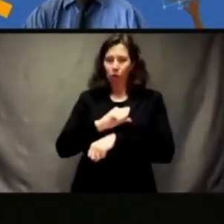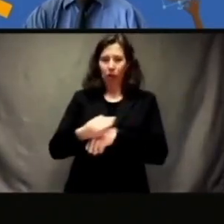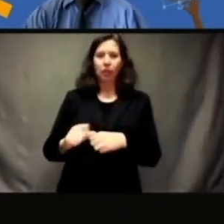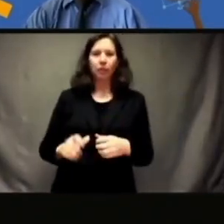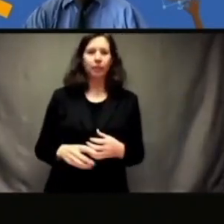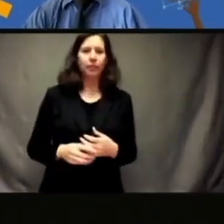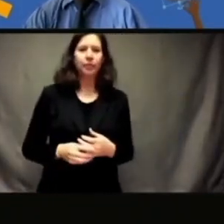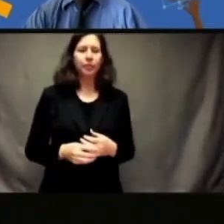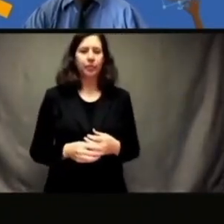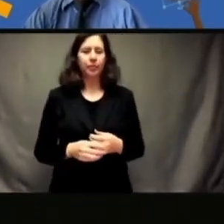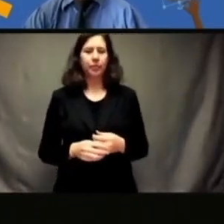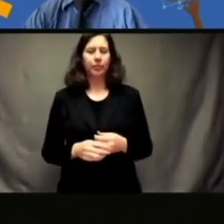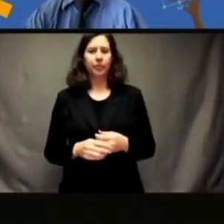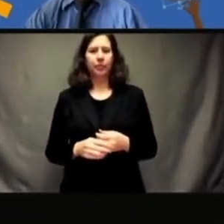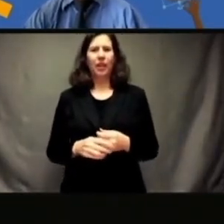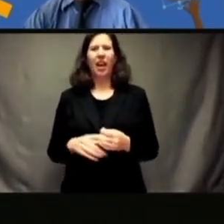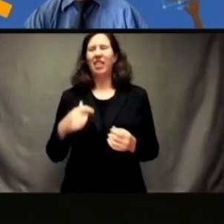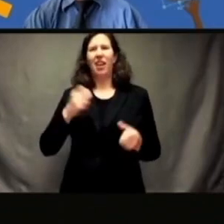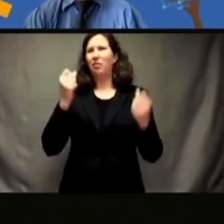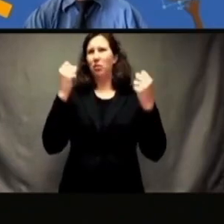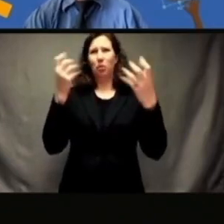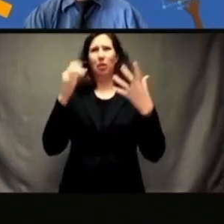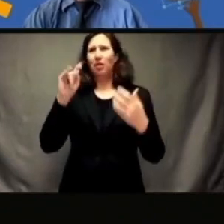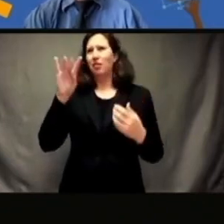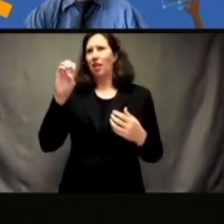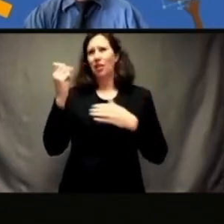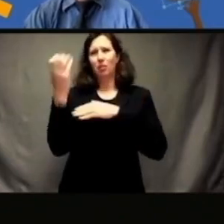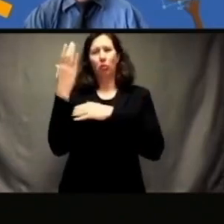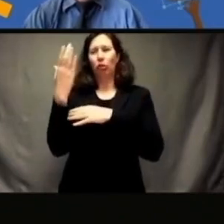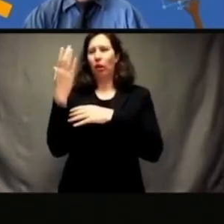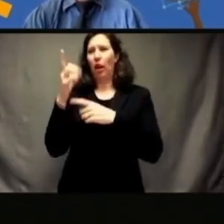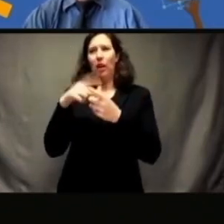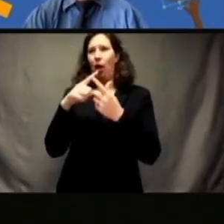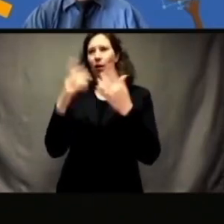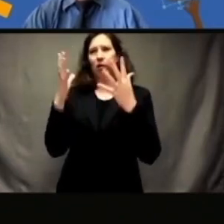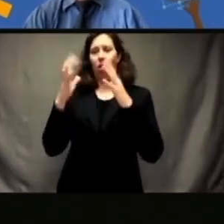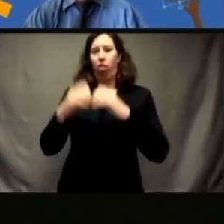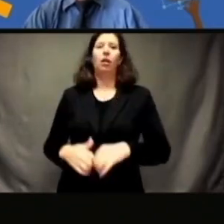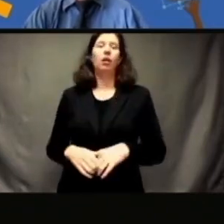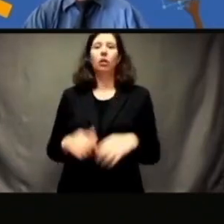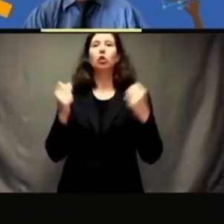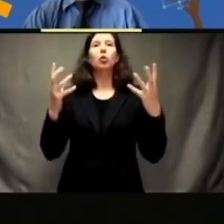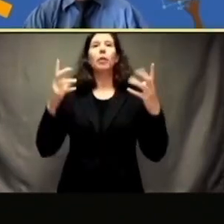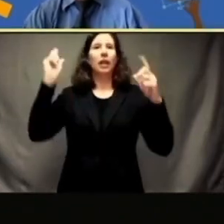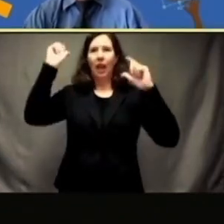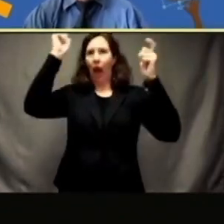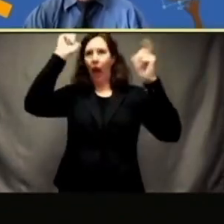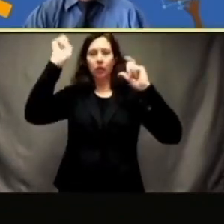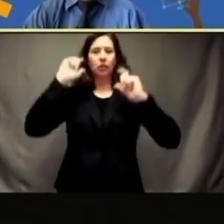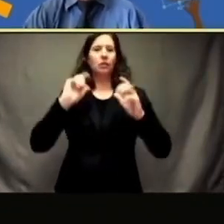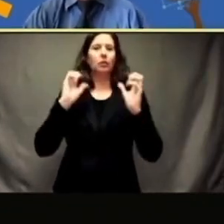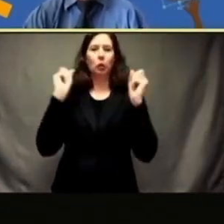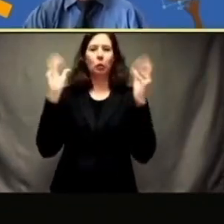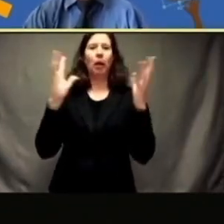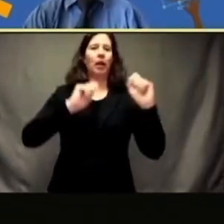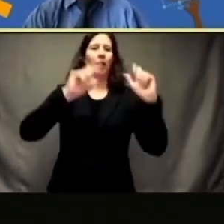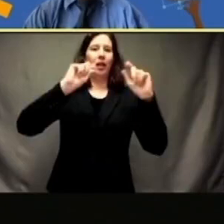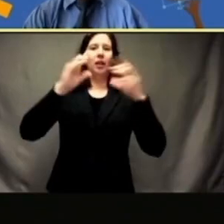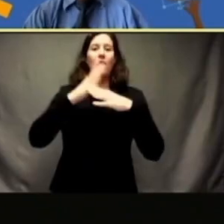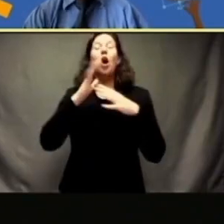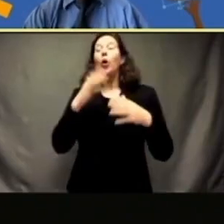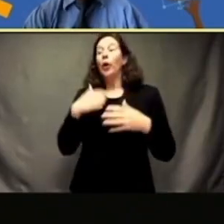I tested it several times in the morning and I'm having some issues right now. Okay, so go ahead and stop sharing screen